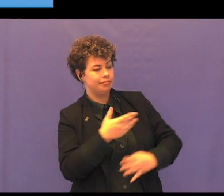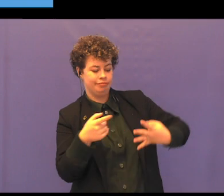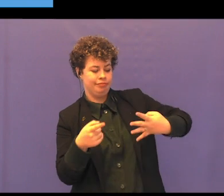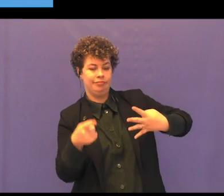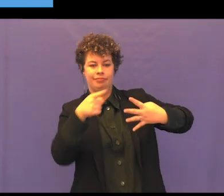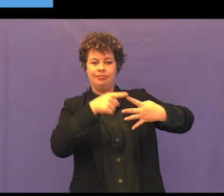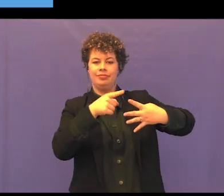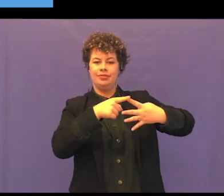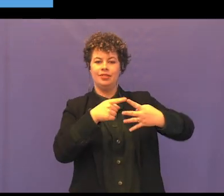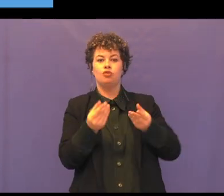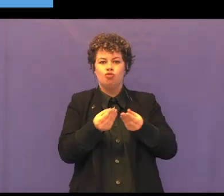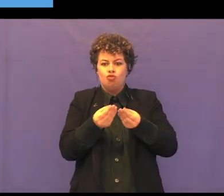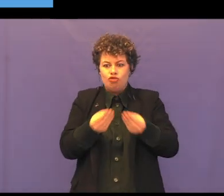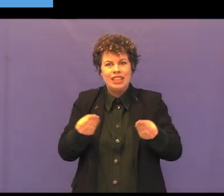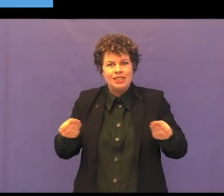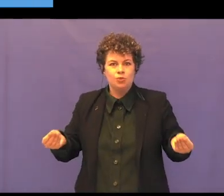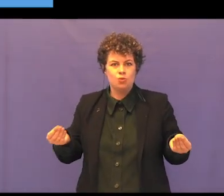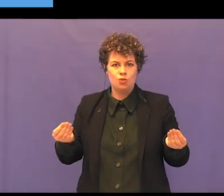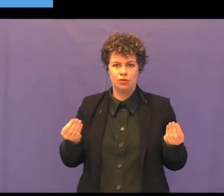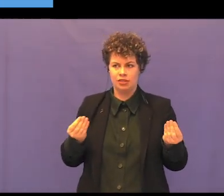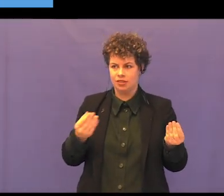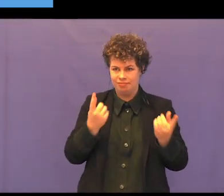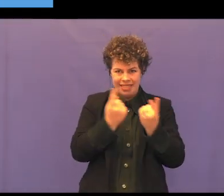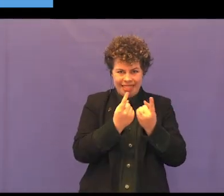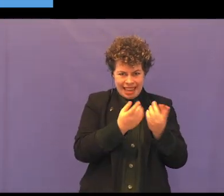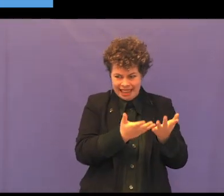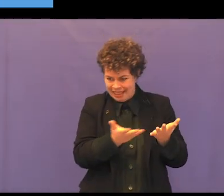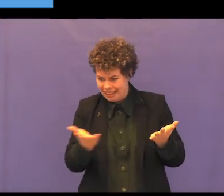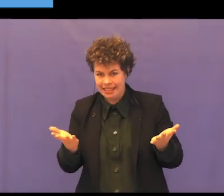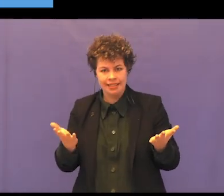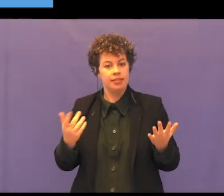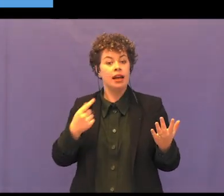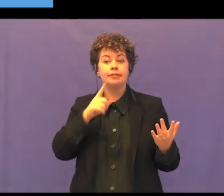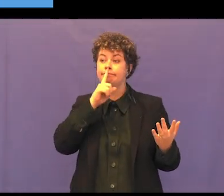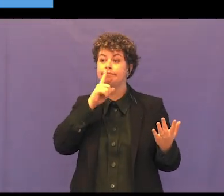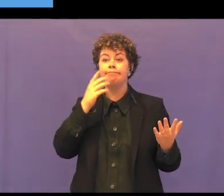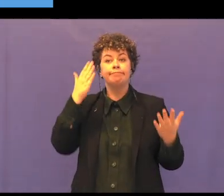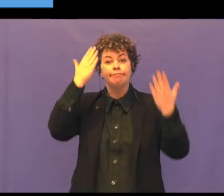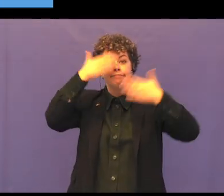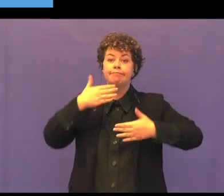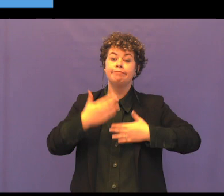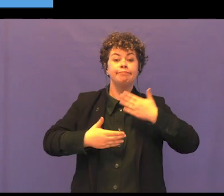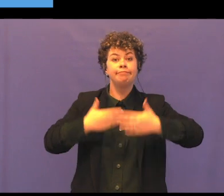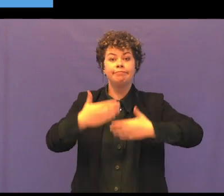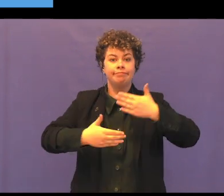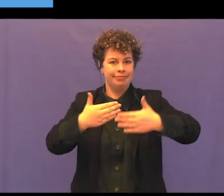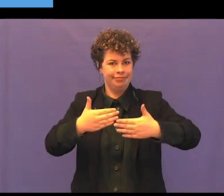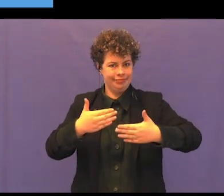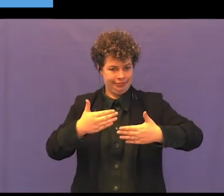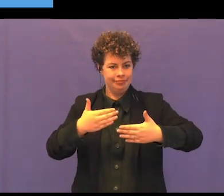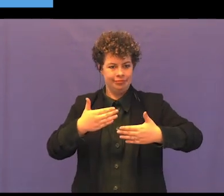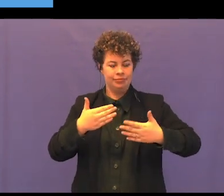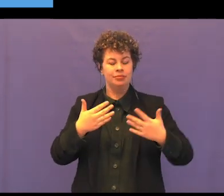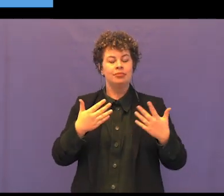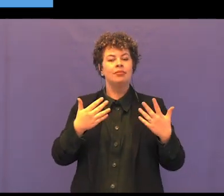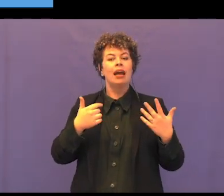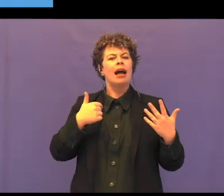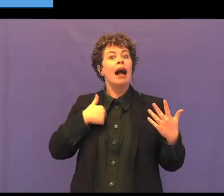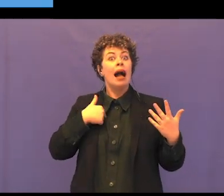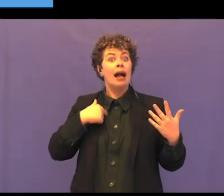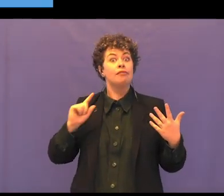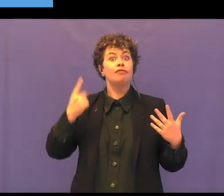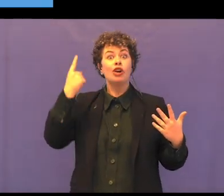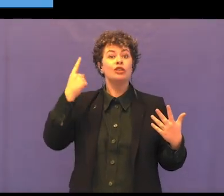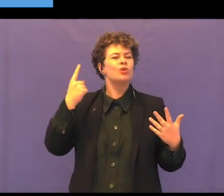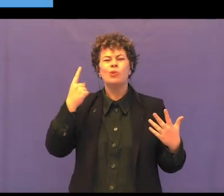idea which I get to some extent from a Belgian philosopher, a man who teaches here